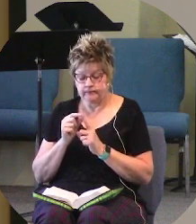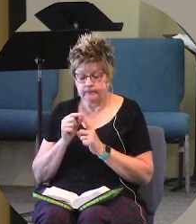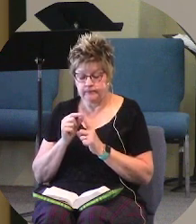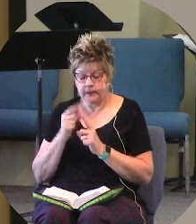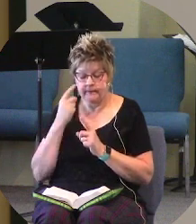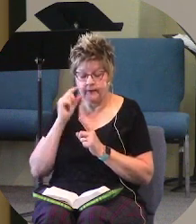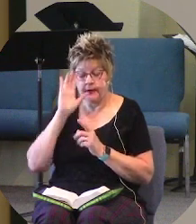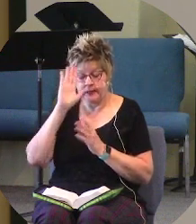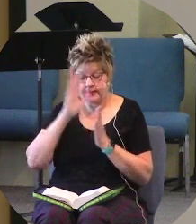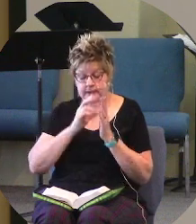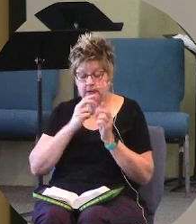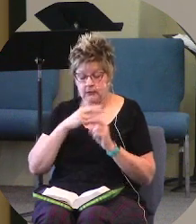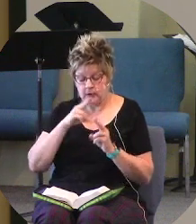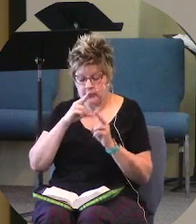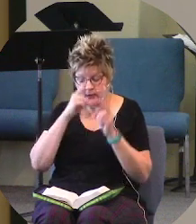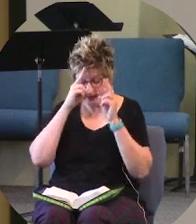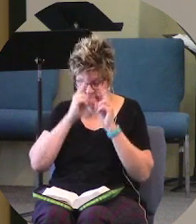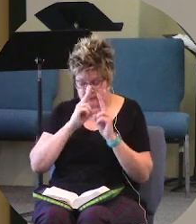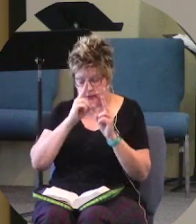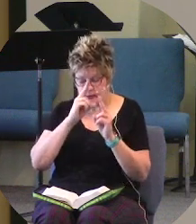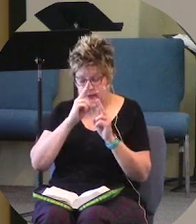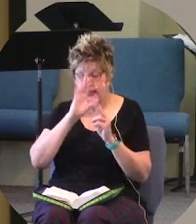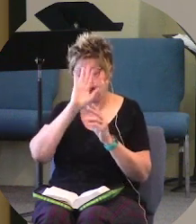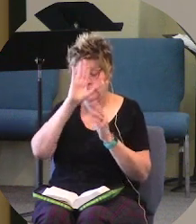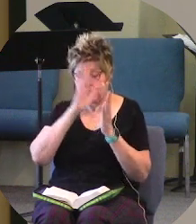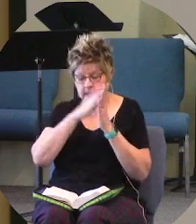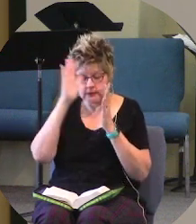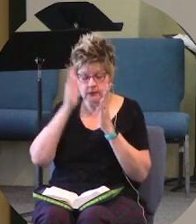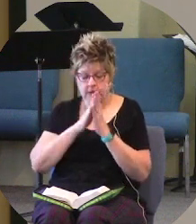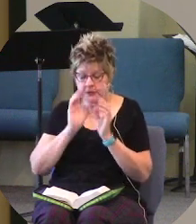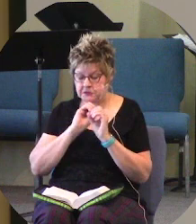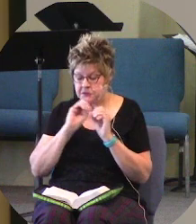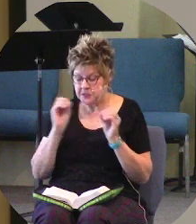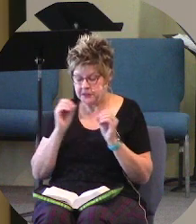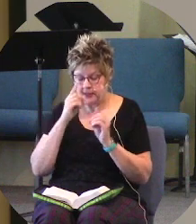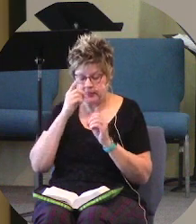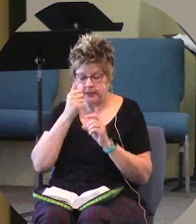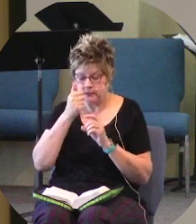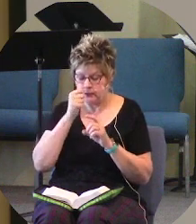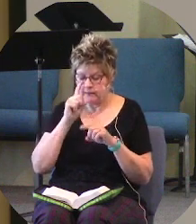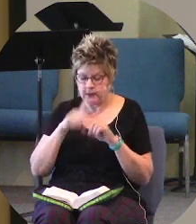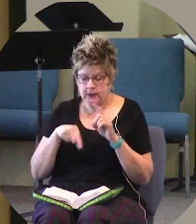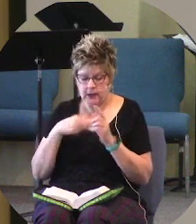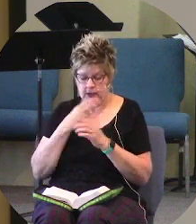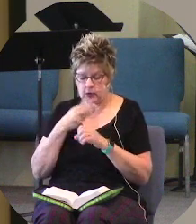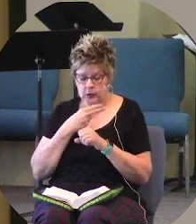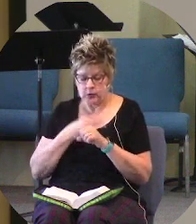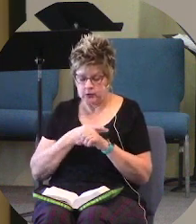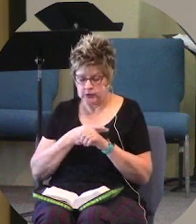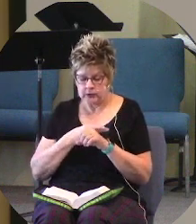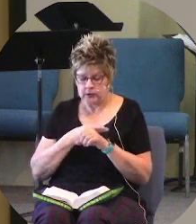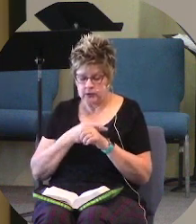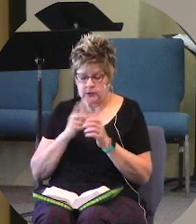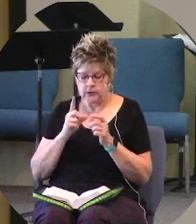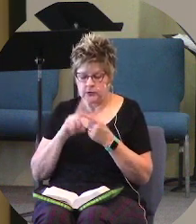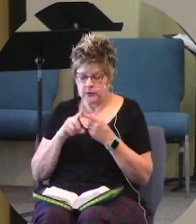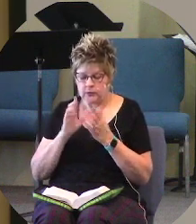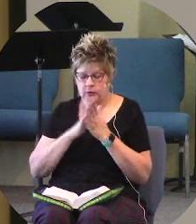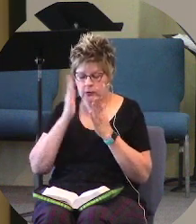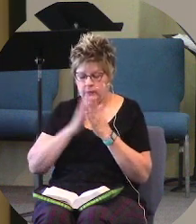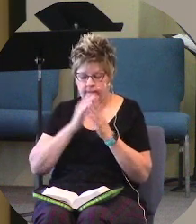for his honor and glory. There is nothing that he can't use to glorify